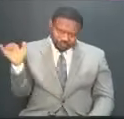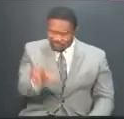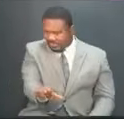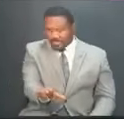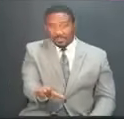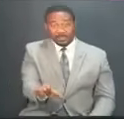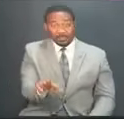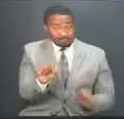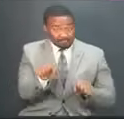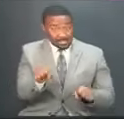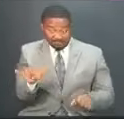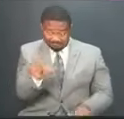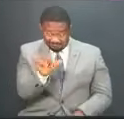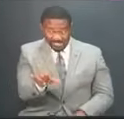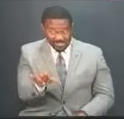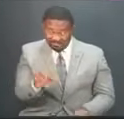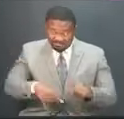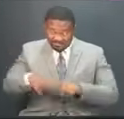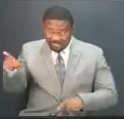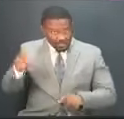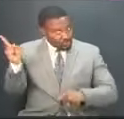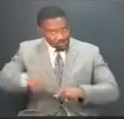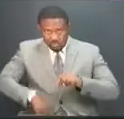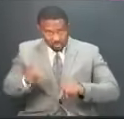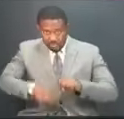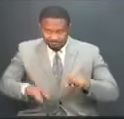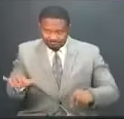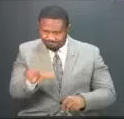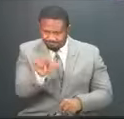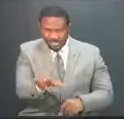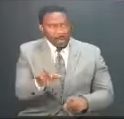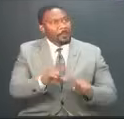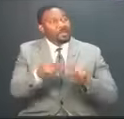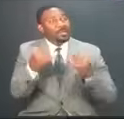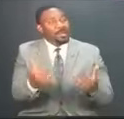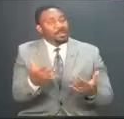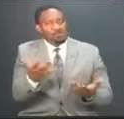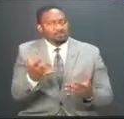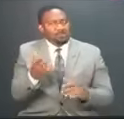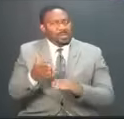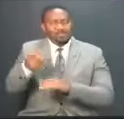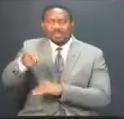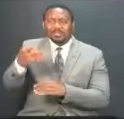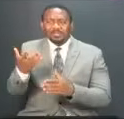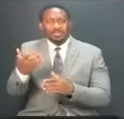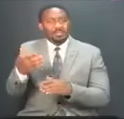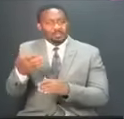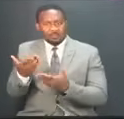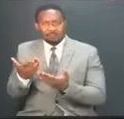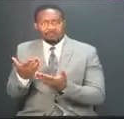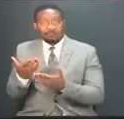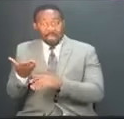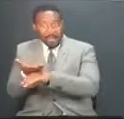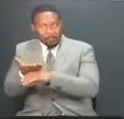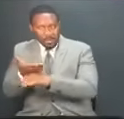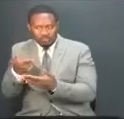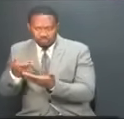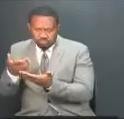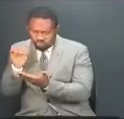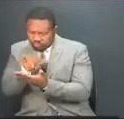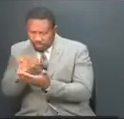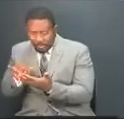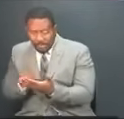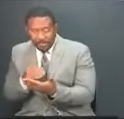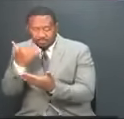Now, the issue of whether or not when he files an appeal, and when